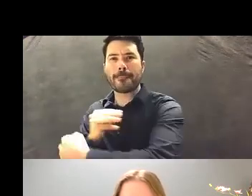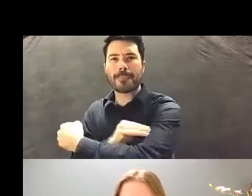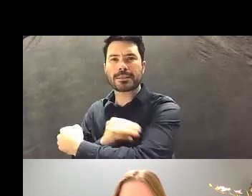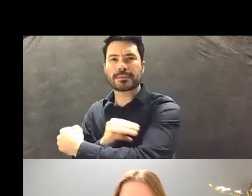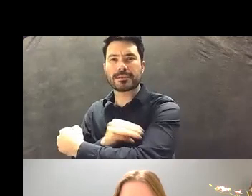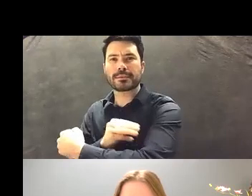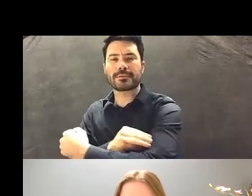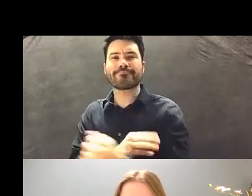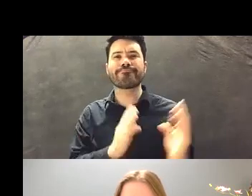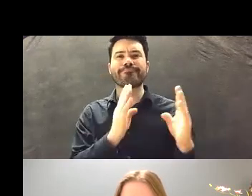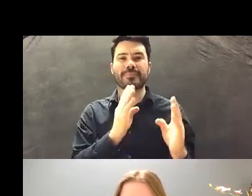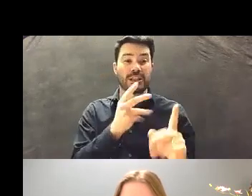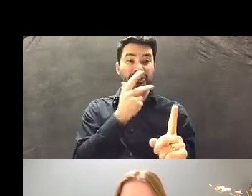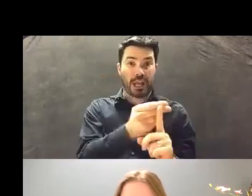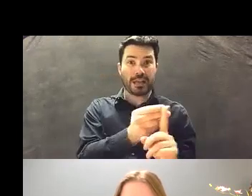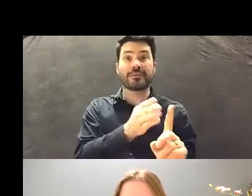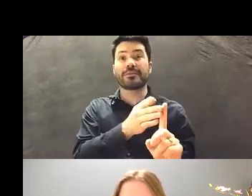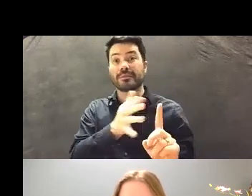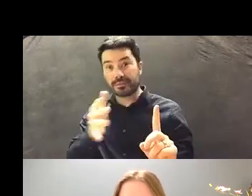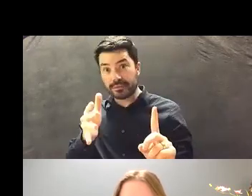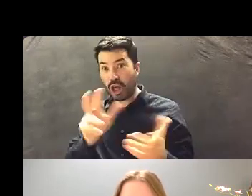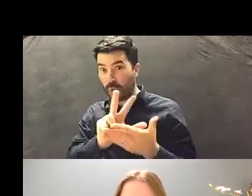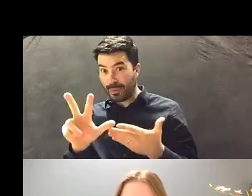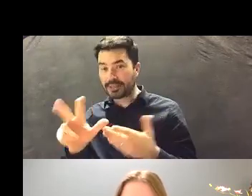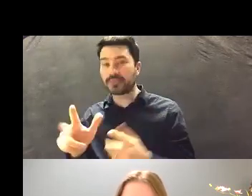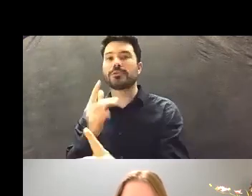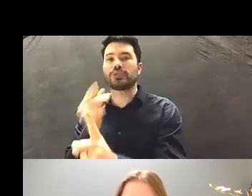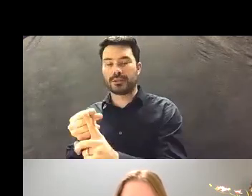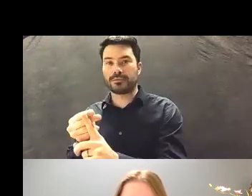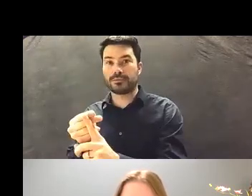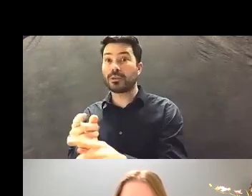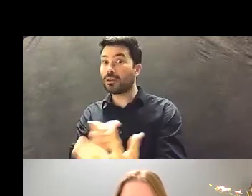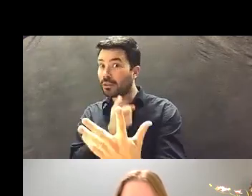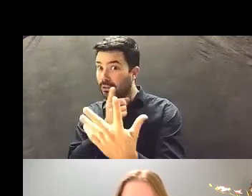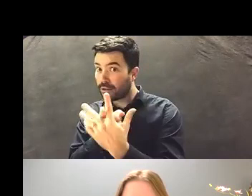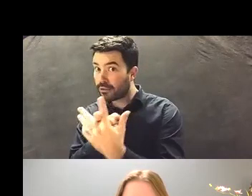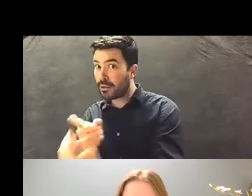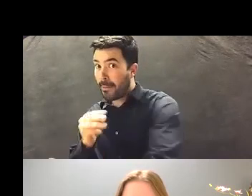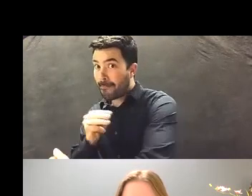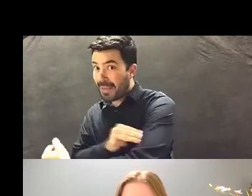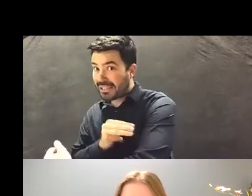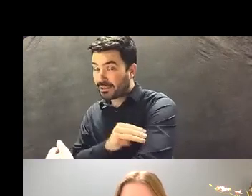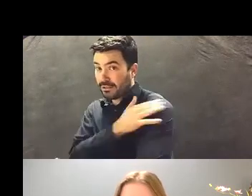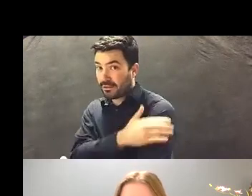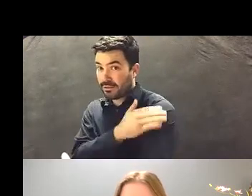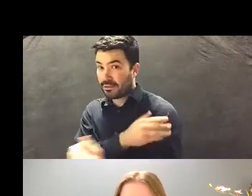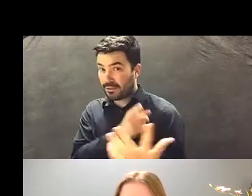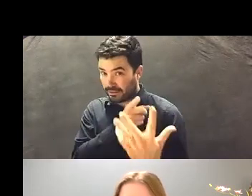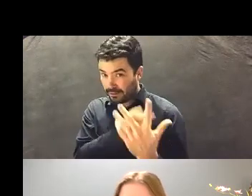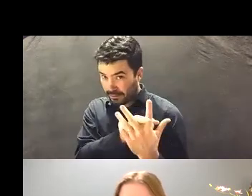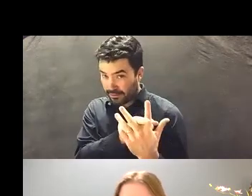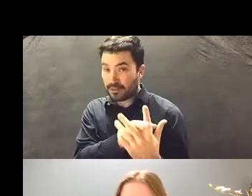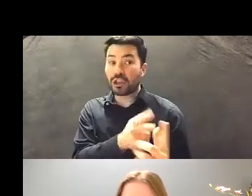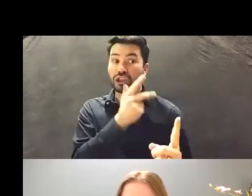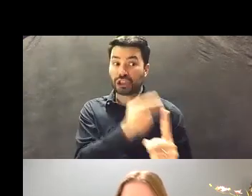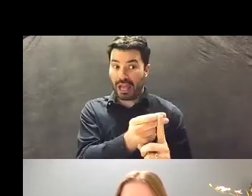doses, 3 weeks apart. I'll say that again. It's given intramuscularly as 2 doses, 3 weeks apart. The